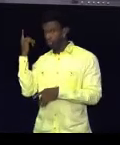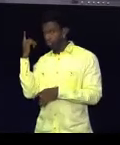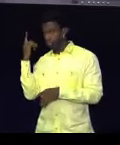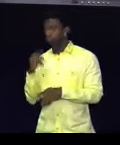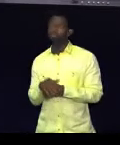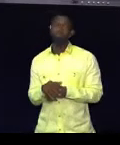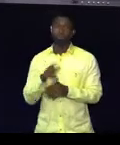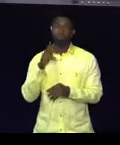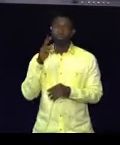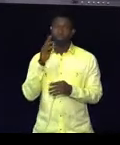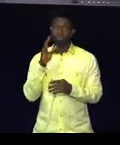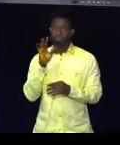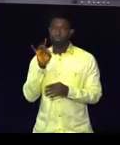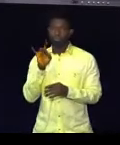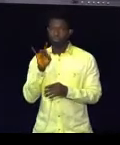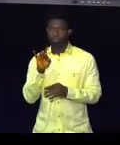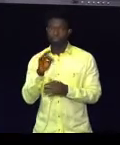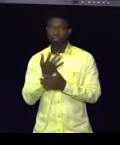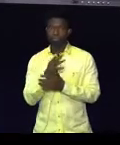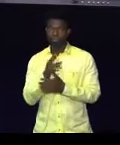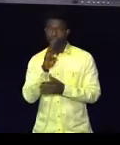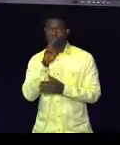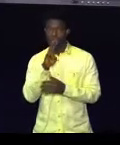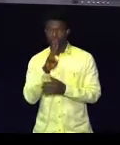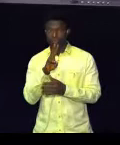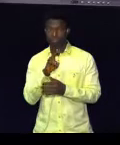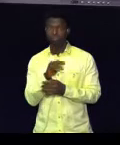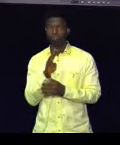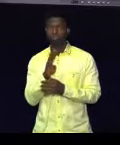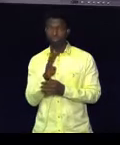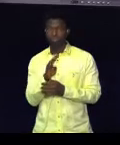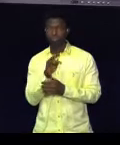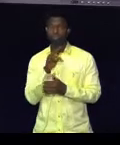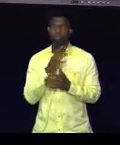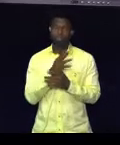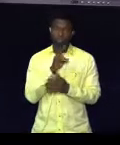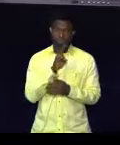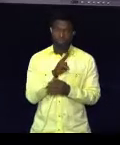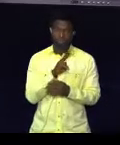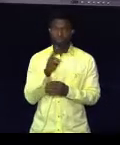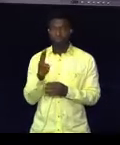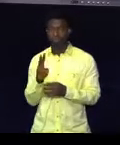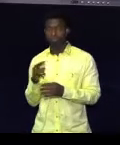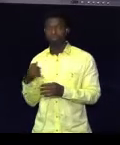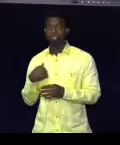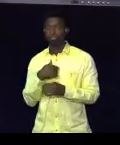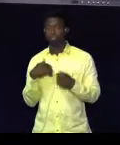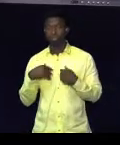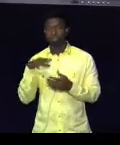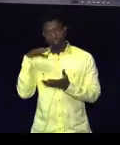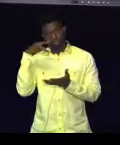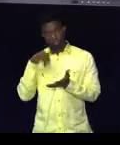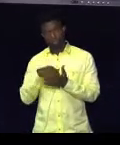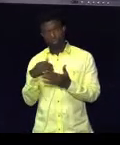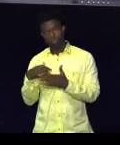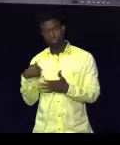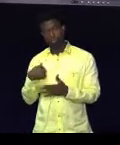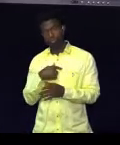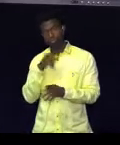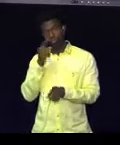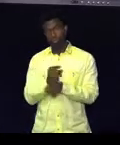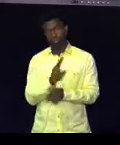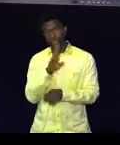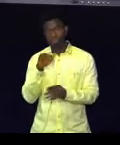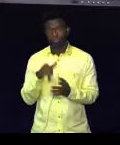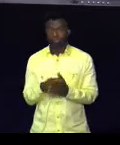2 goes in 2 1 time. And we get 2 in 3 places. Okay. We have learnt this before, we just apply it.